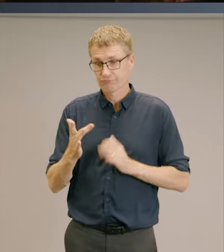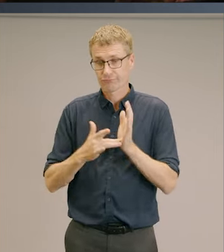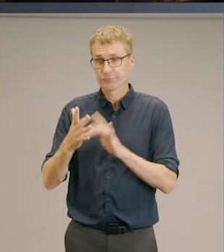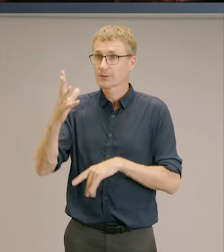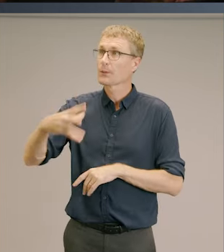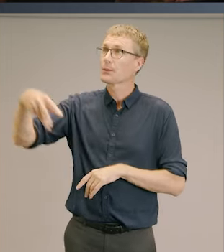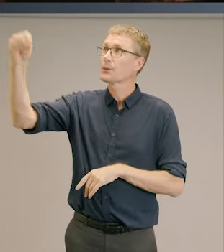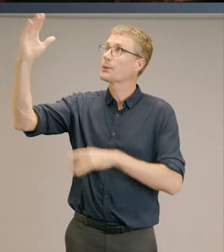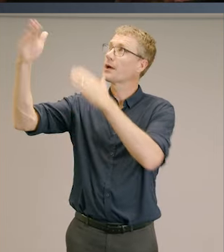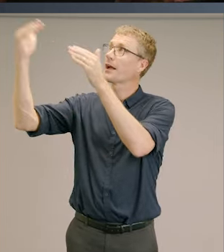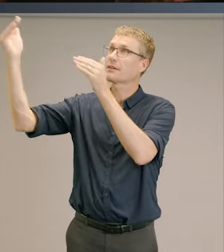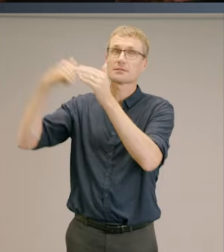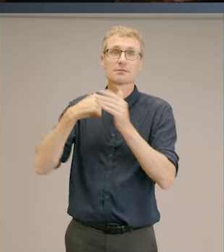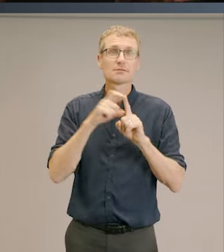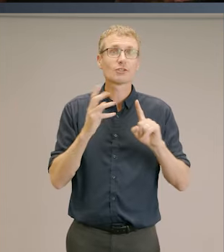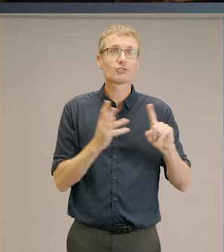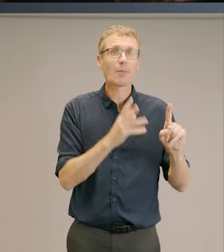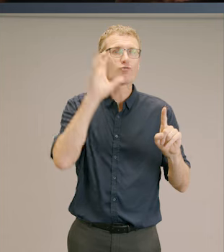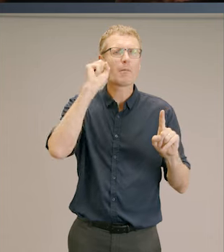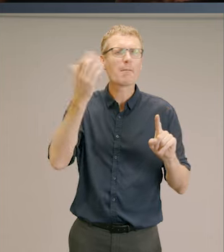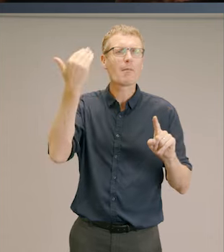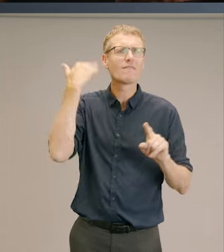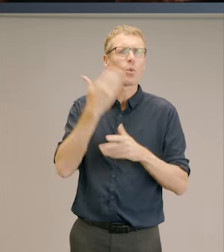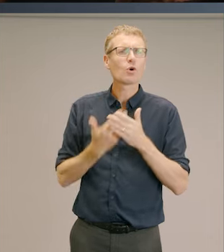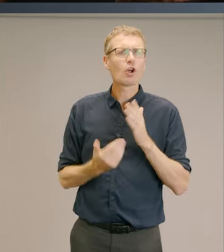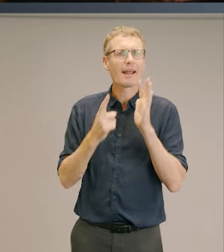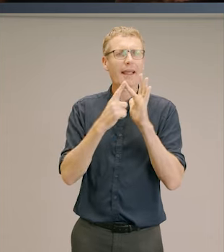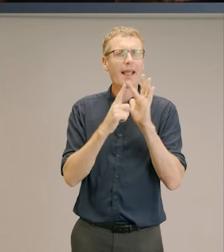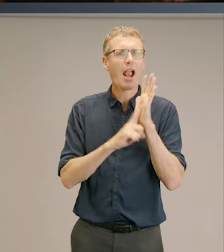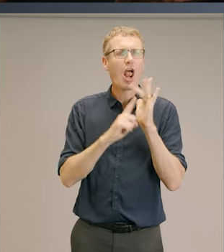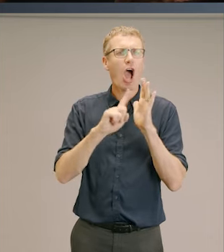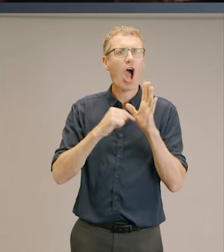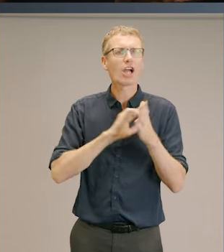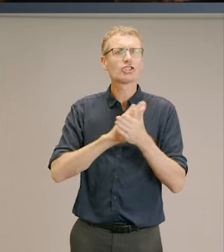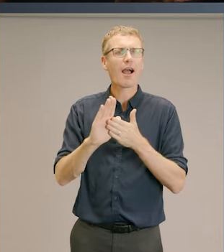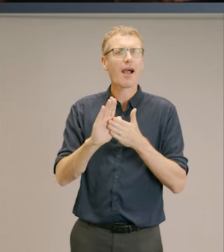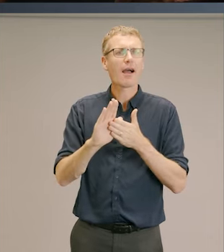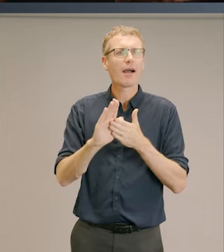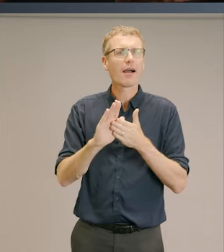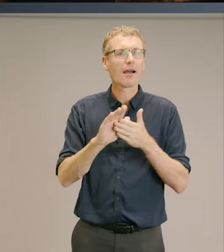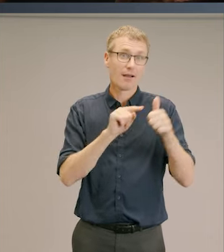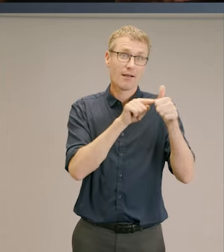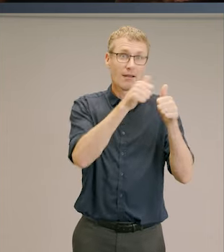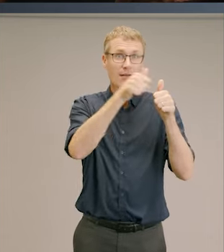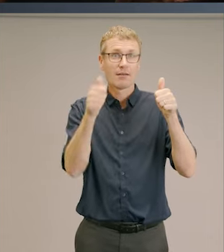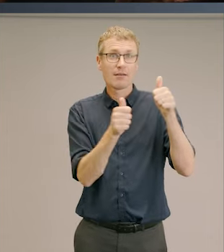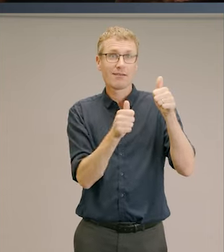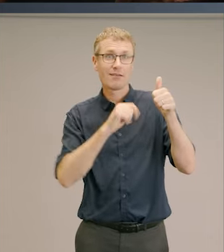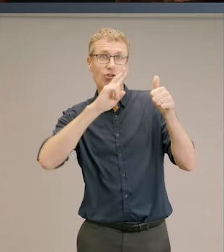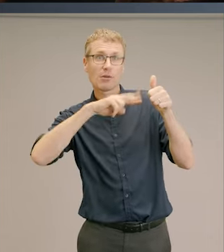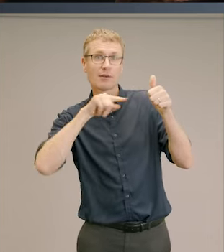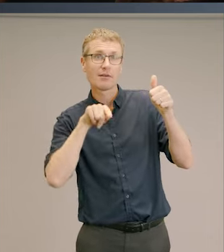And then when Jesus ascended to heaven, the disciples would have been remembering the story of Elijah. Elijah had